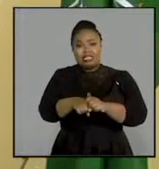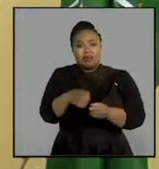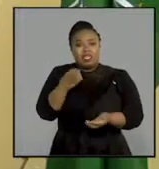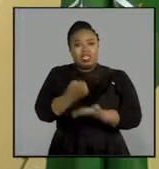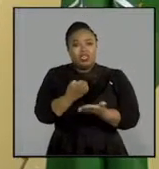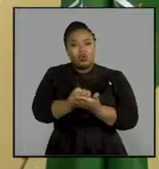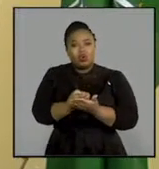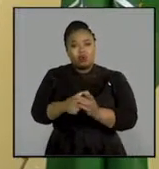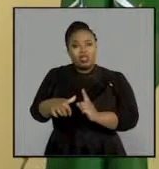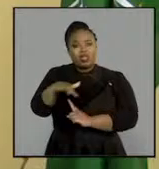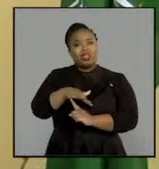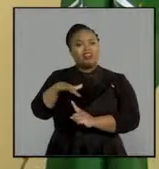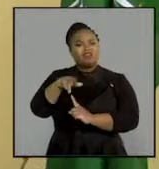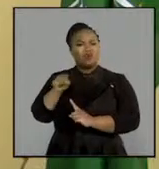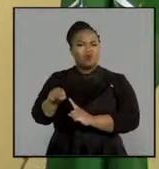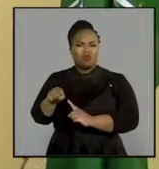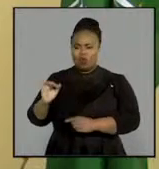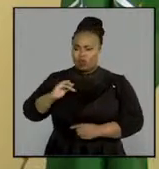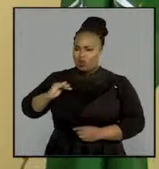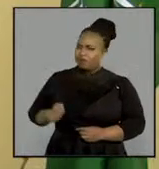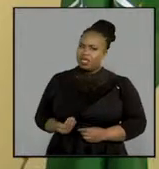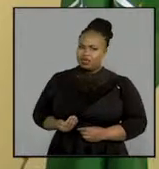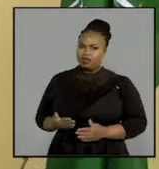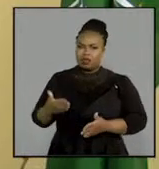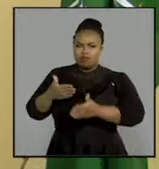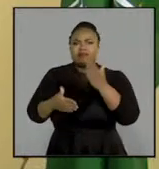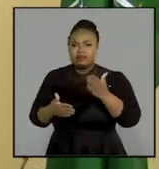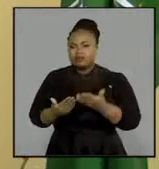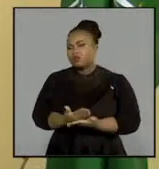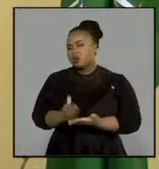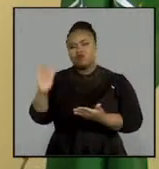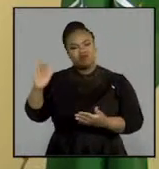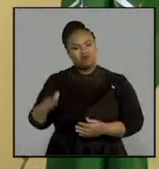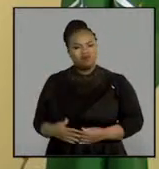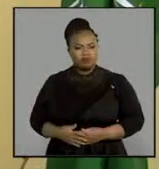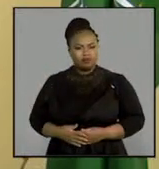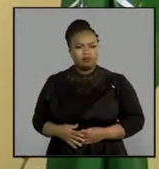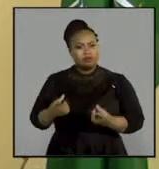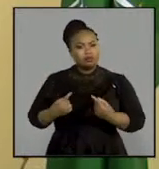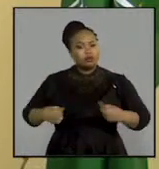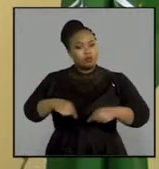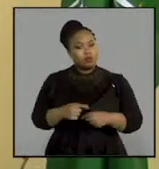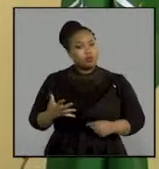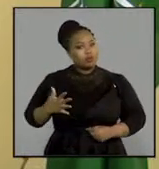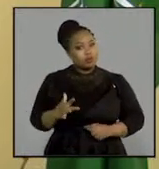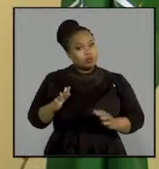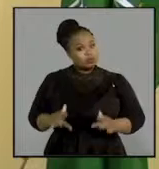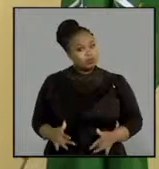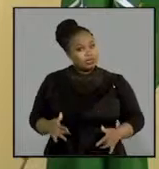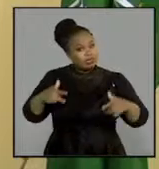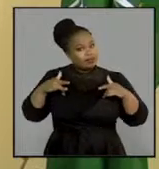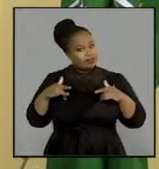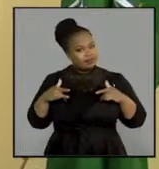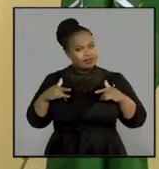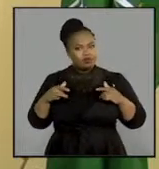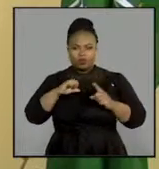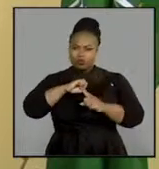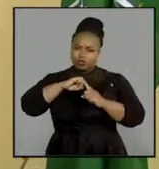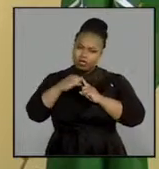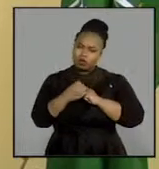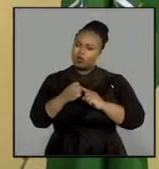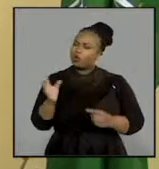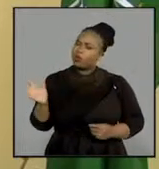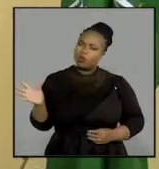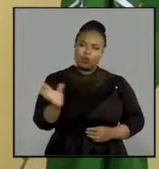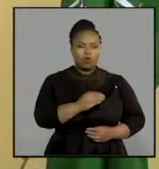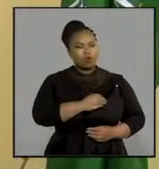or even by economic circumstances of women. We want to live in a society